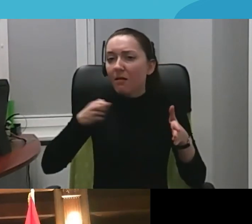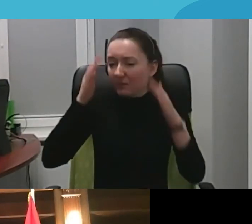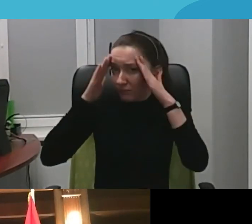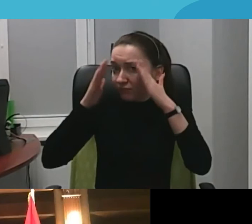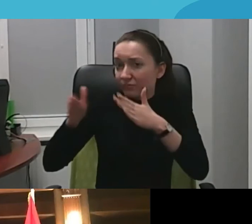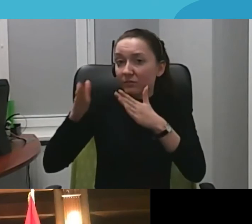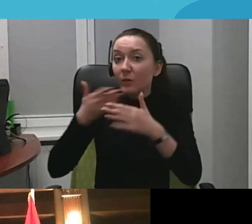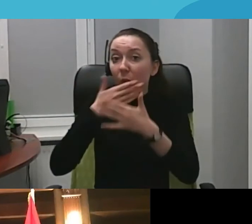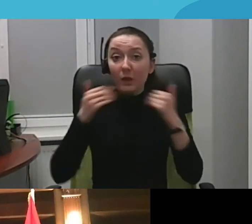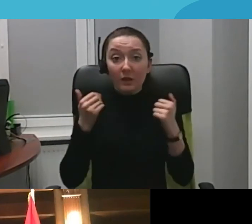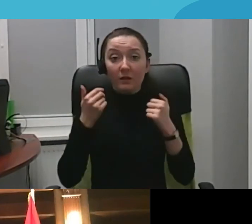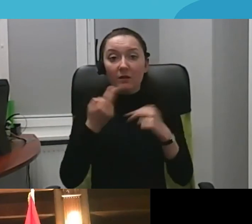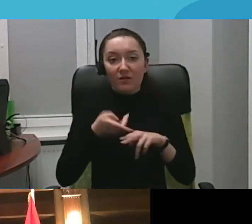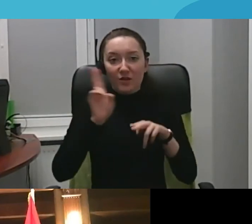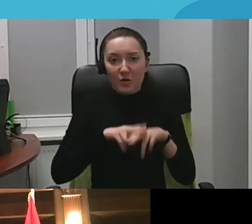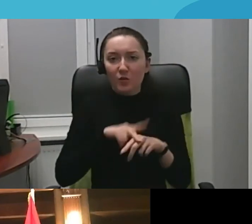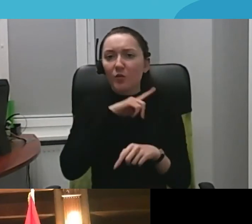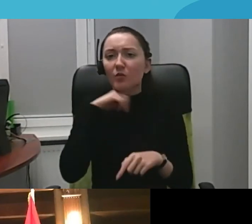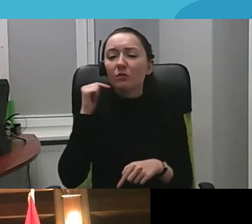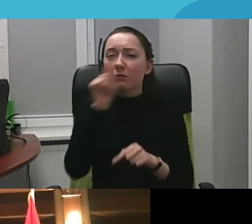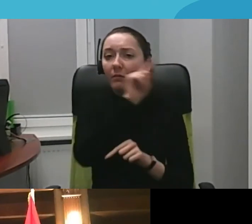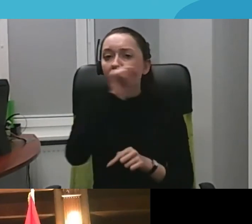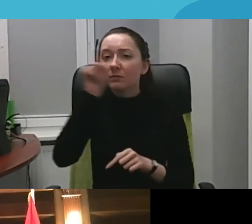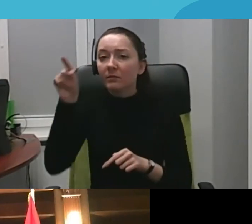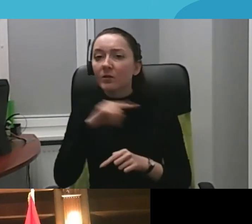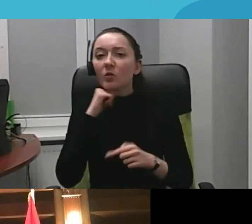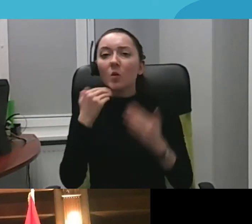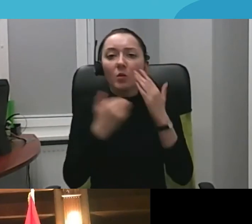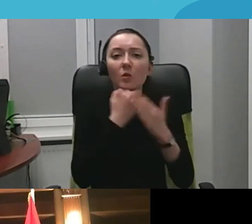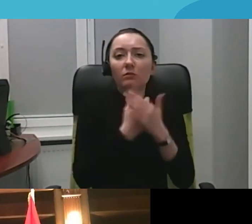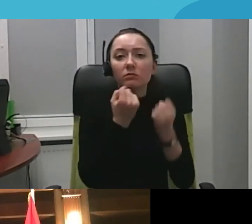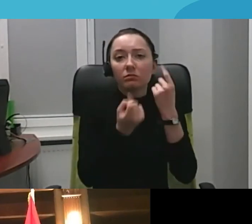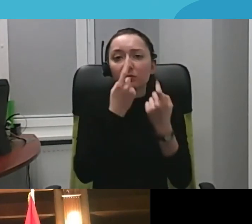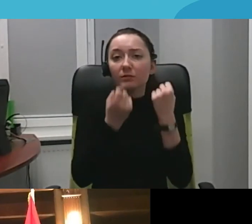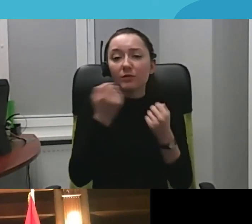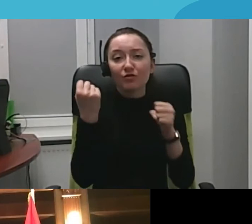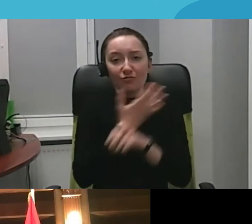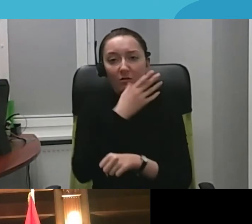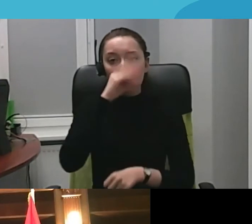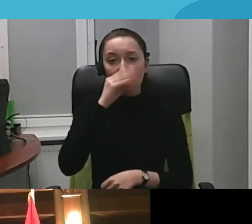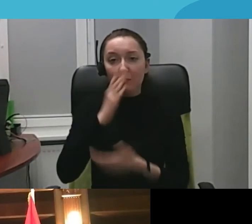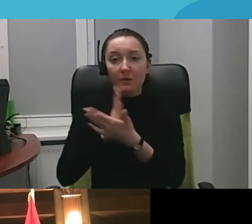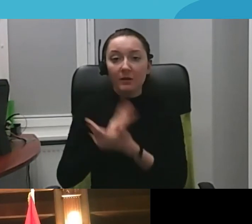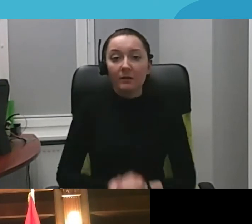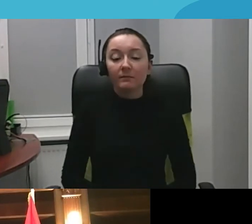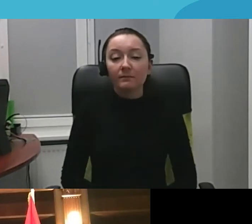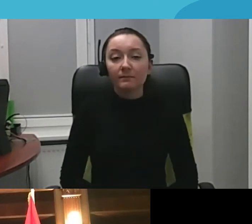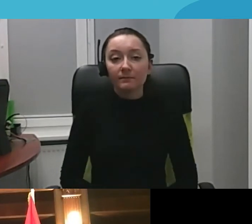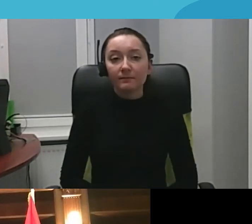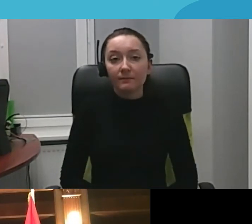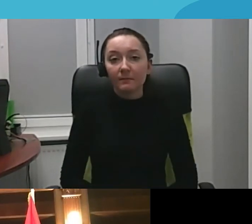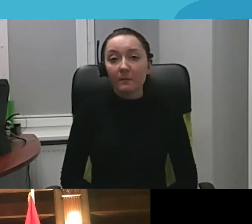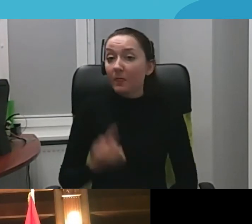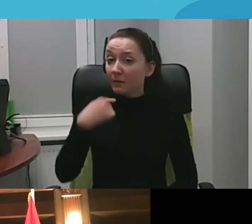quite speedy. And I did want to say that I was very struck by Professor Benedek saying that justice must be done. And I think that